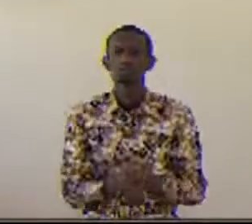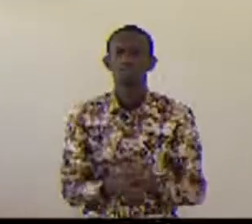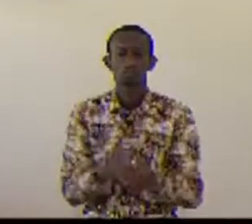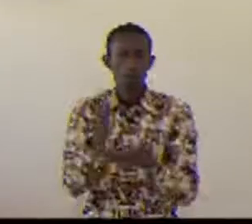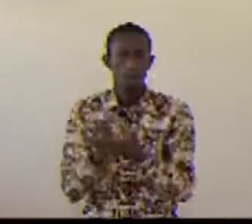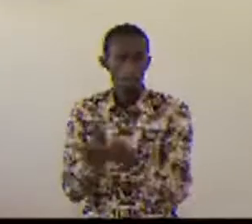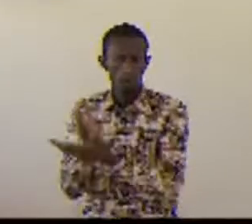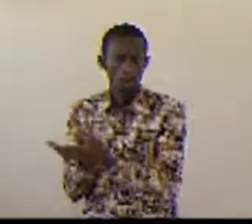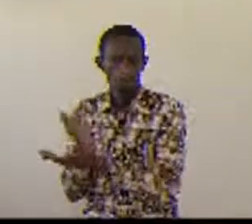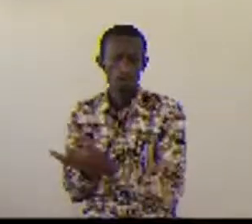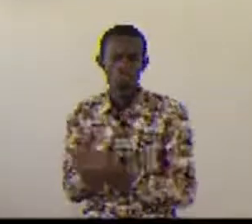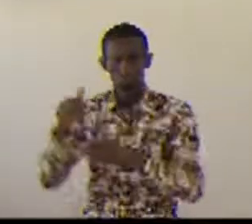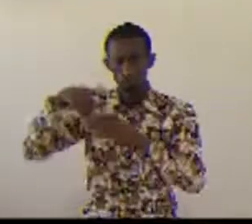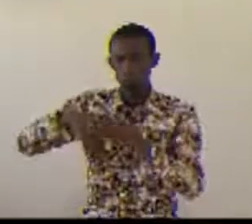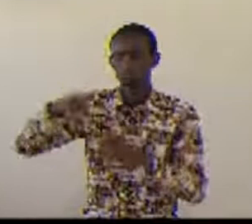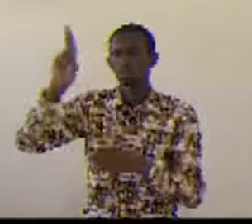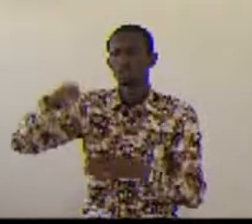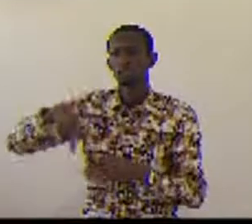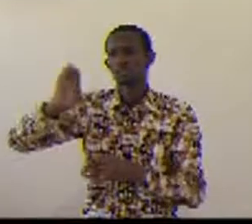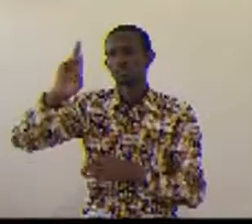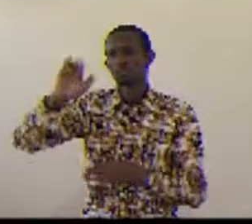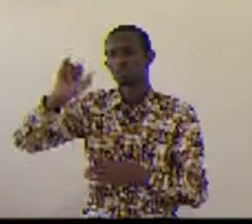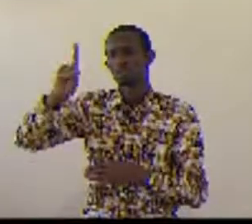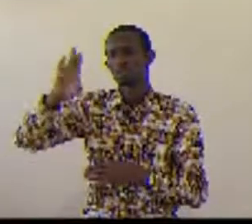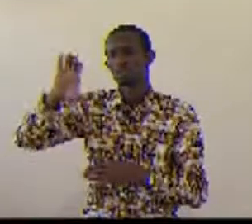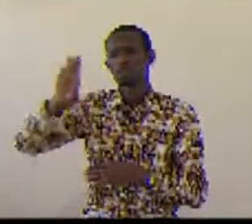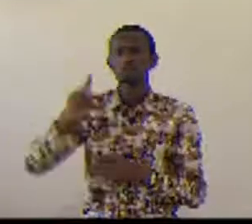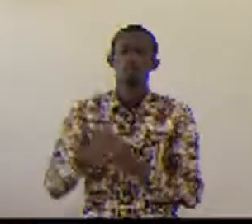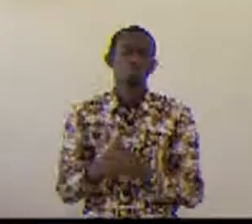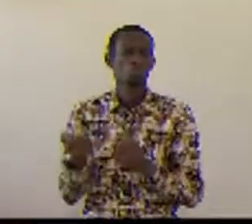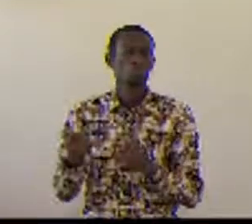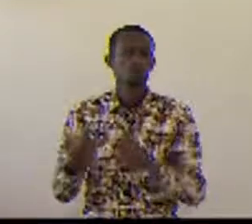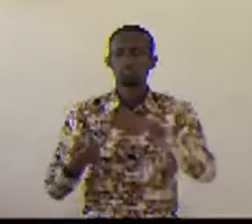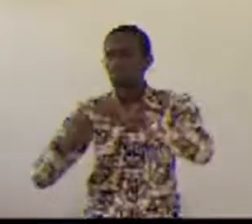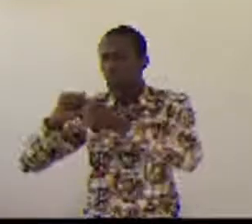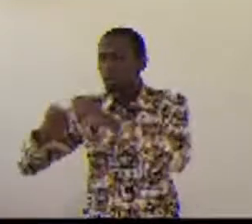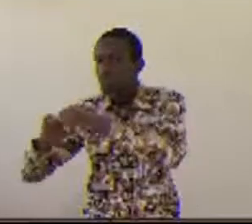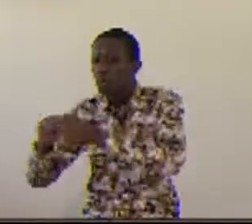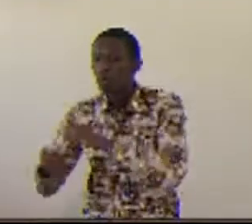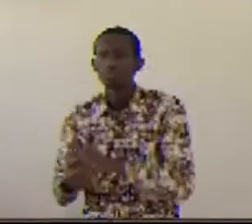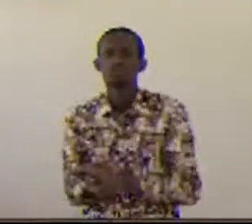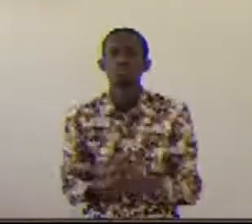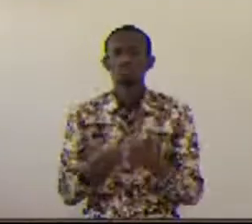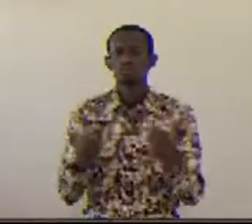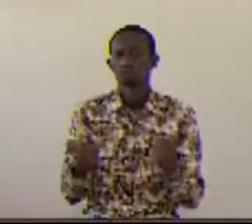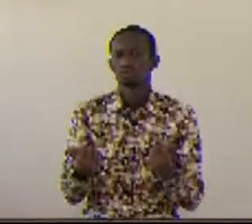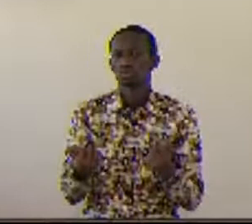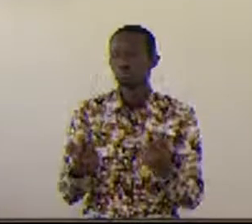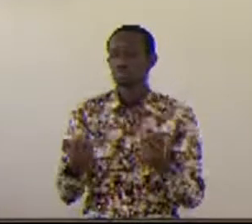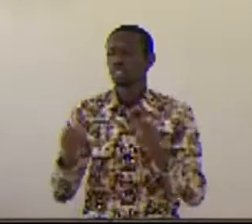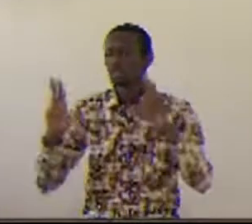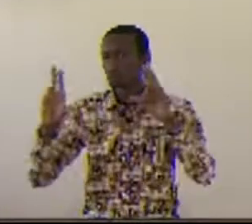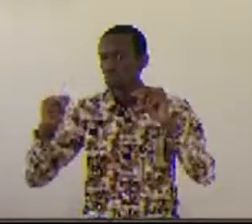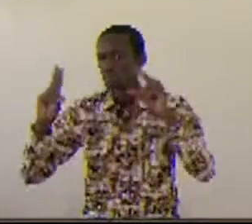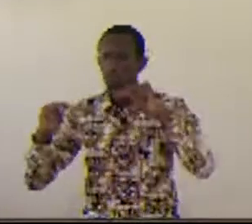parts in the periodic table. We have metals, which are in blue. We have metalloids and the nonmetals.